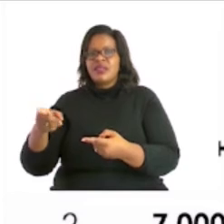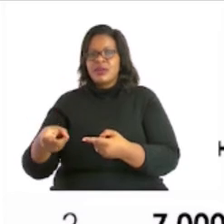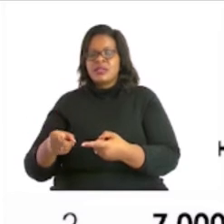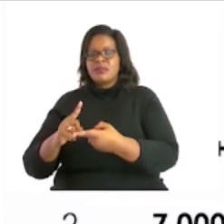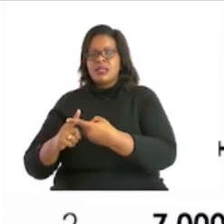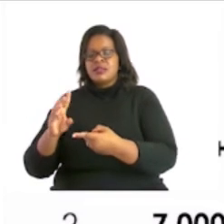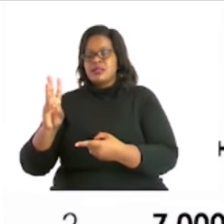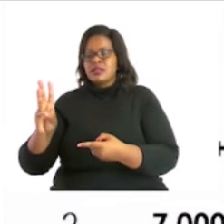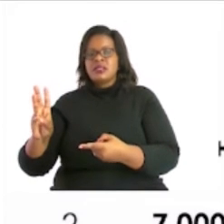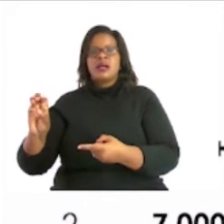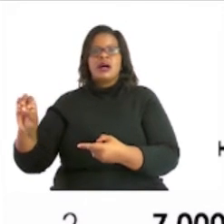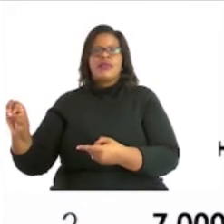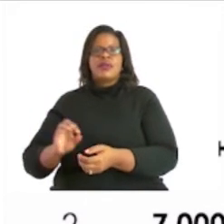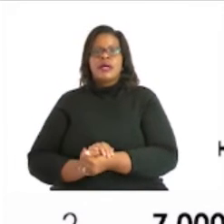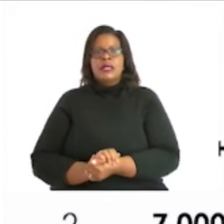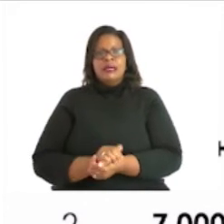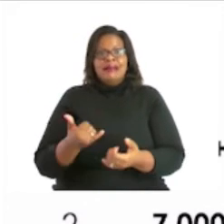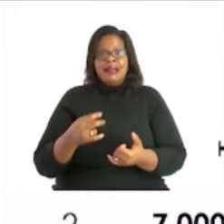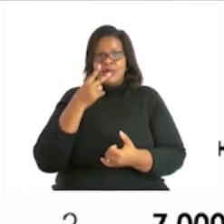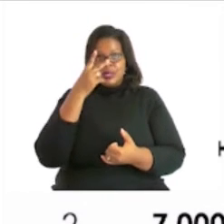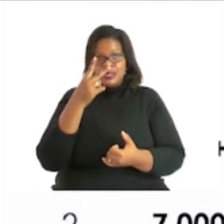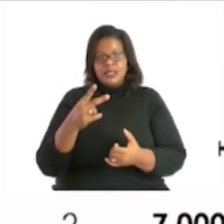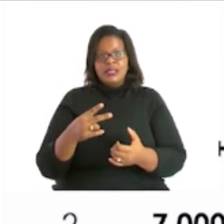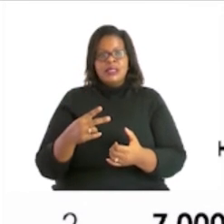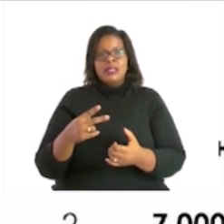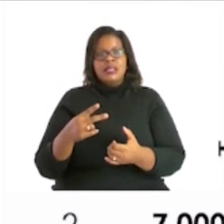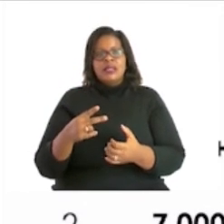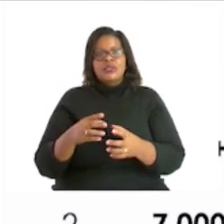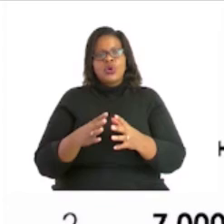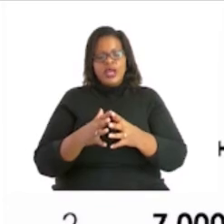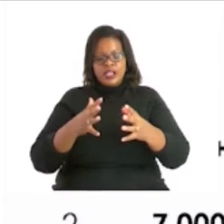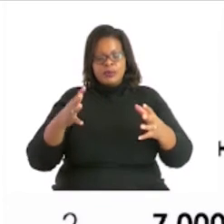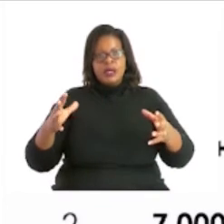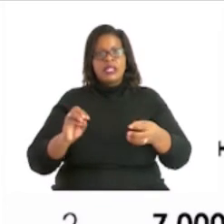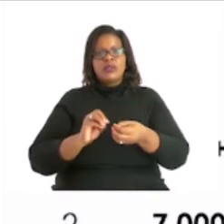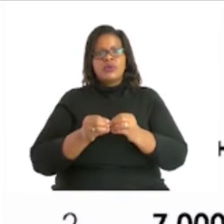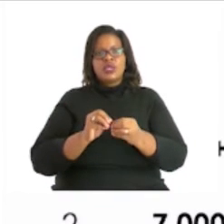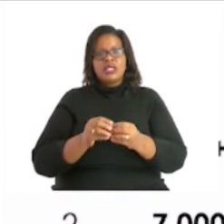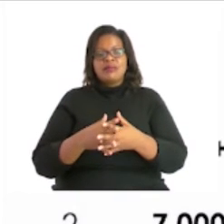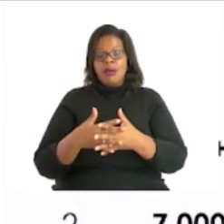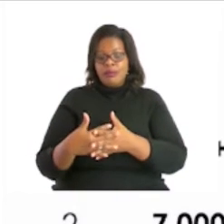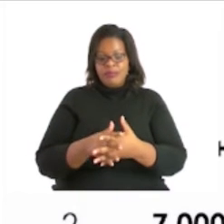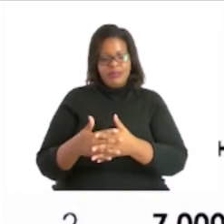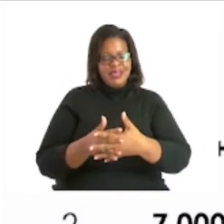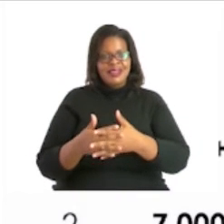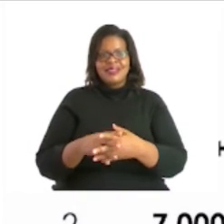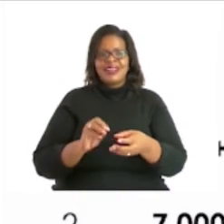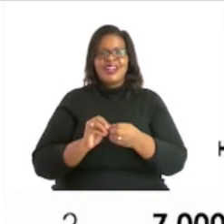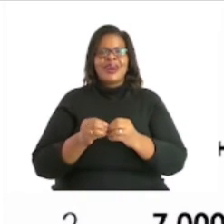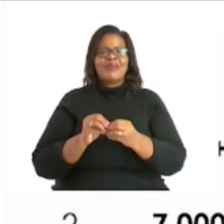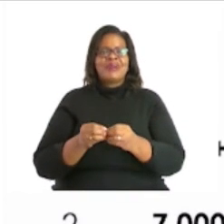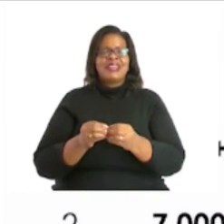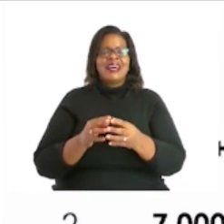Now here we see when they wrote the expanded notation, they mixed it all up. They